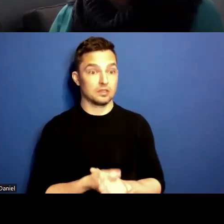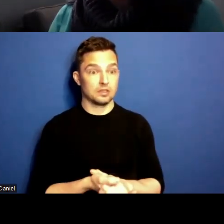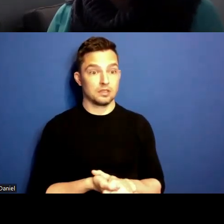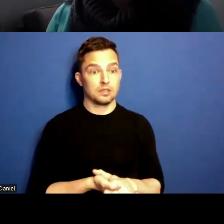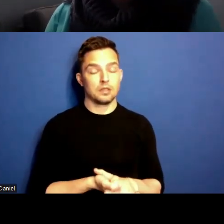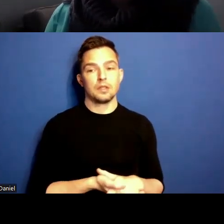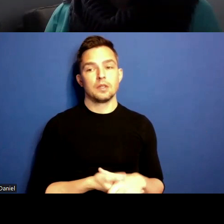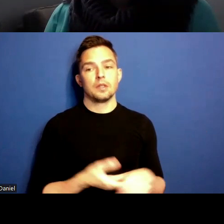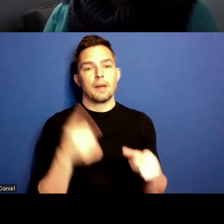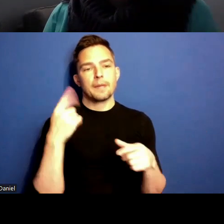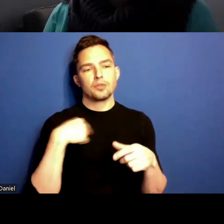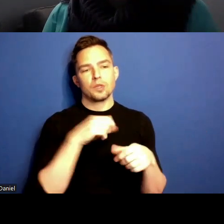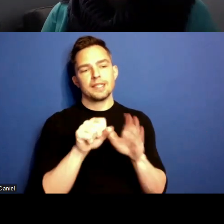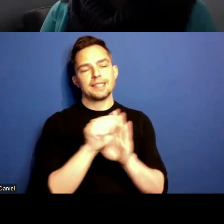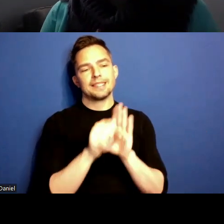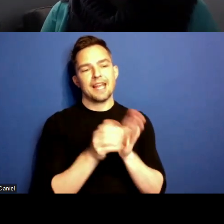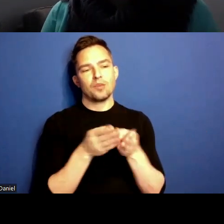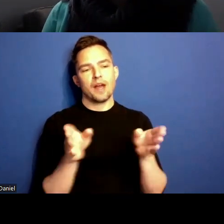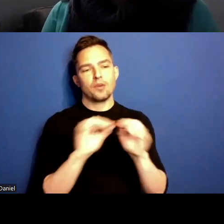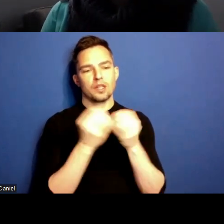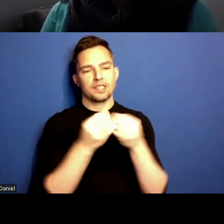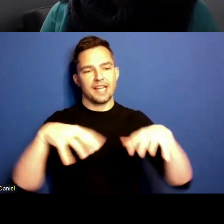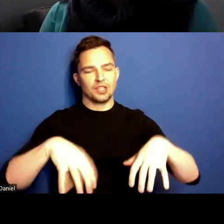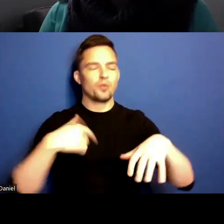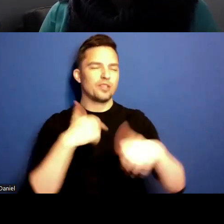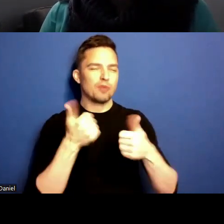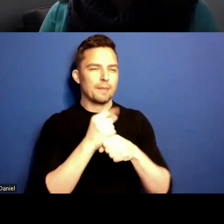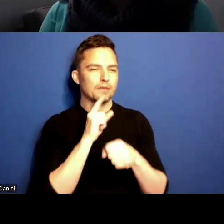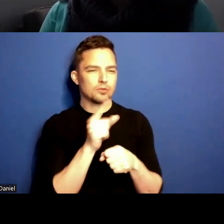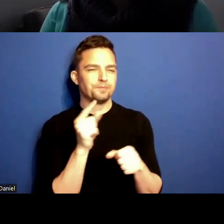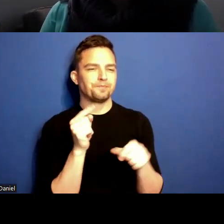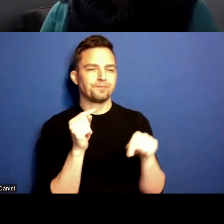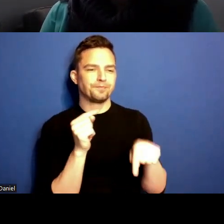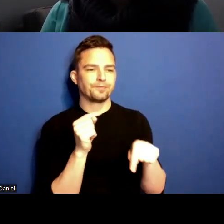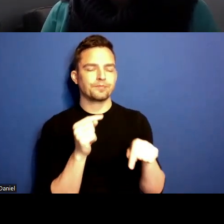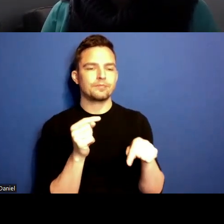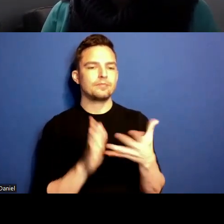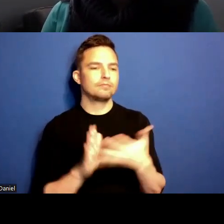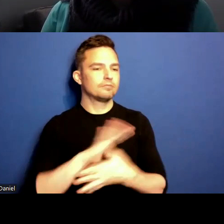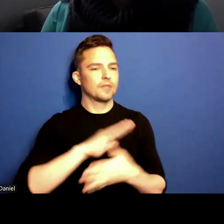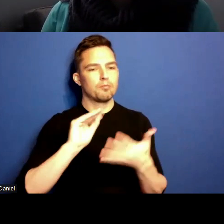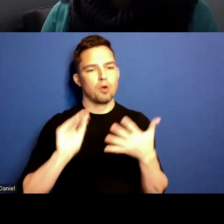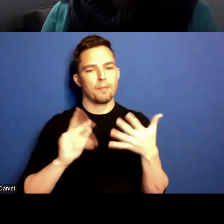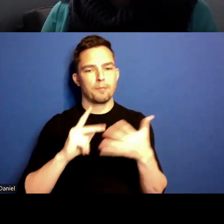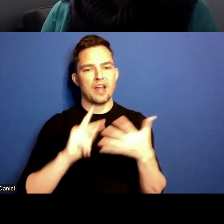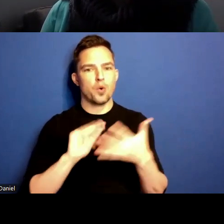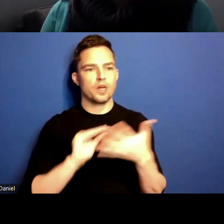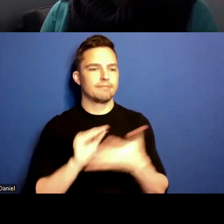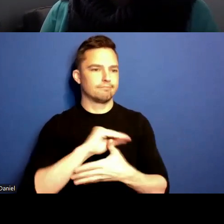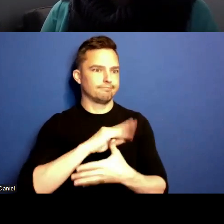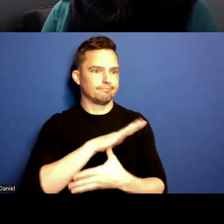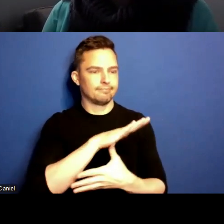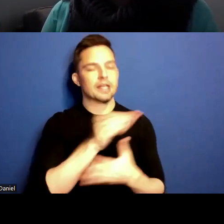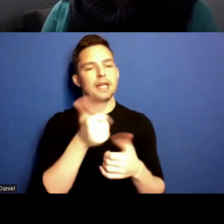Because we are a statewide organization, we try to make it a pretty high priority anytime we're starting something new